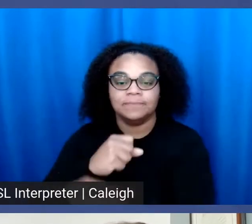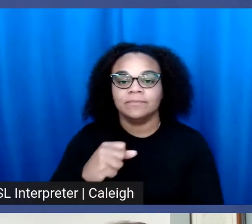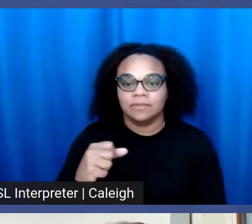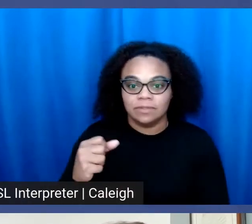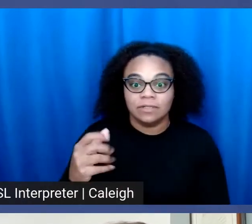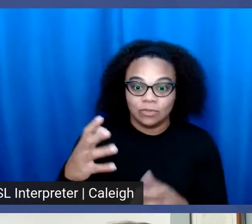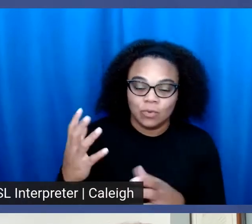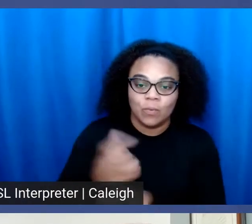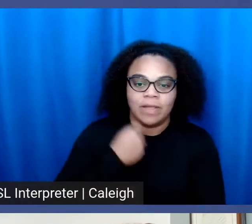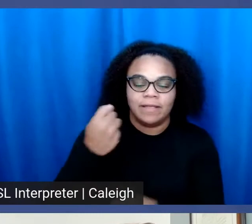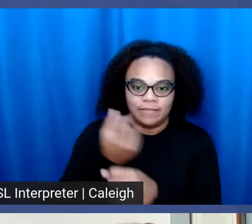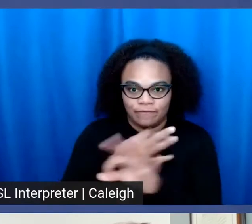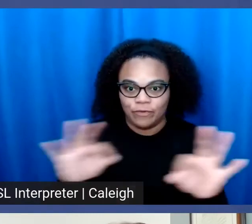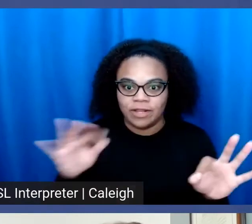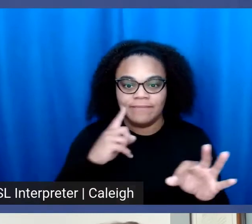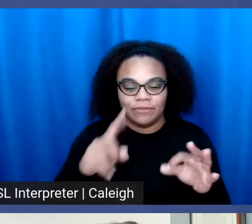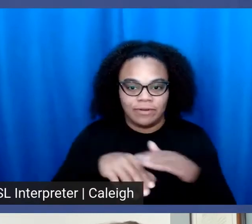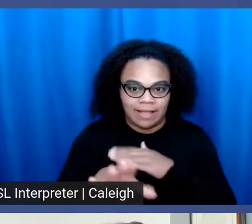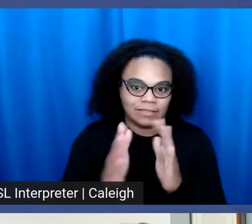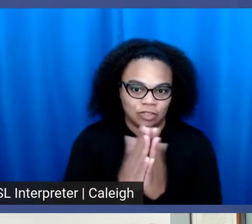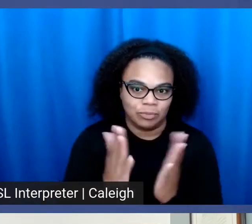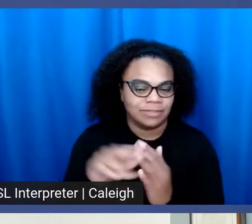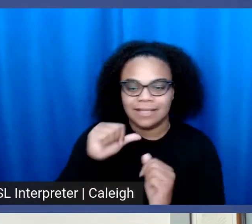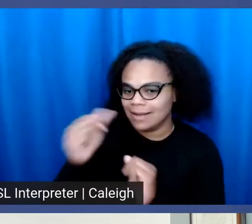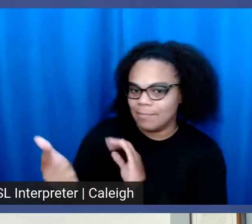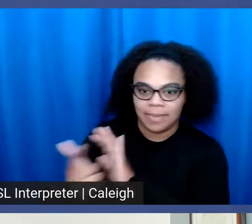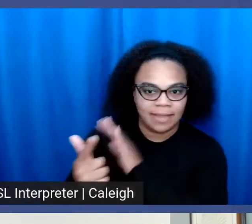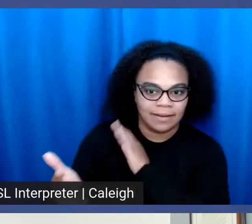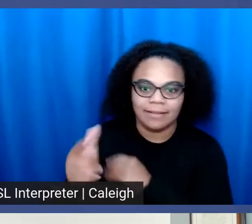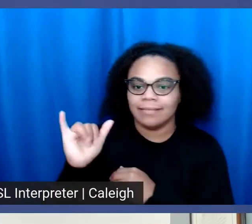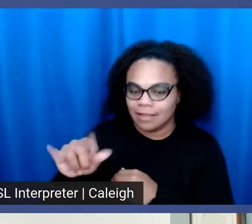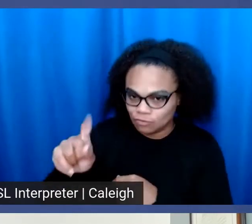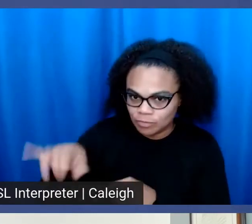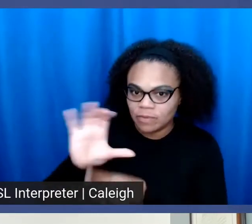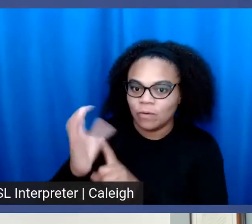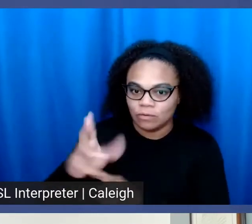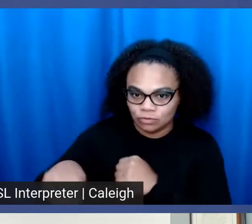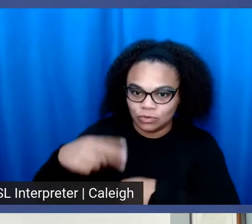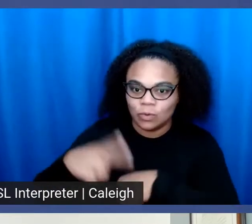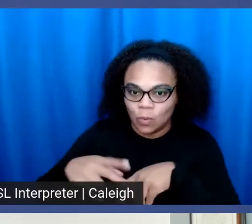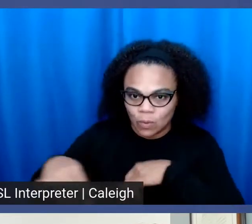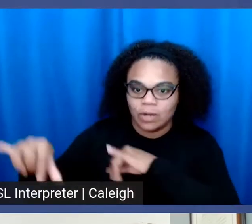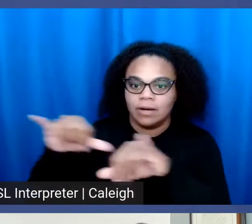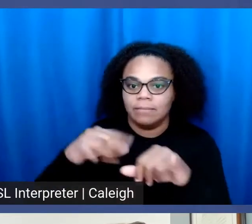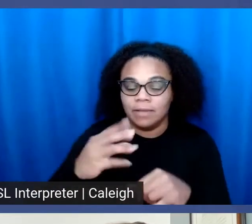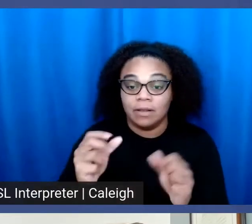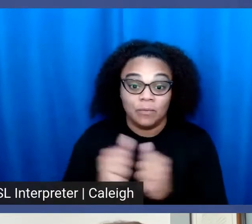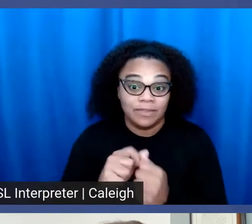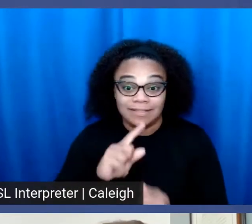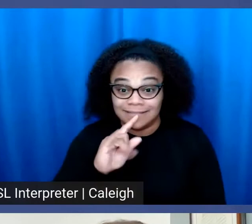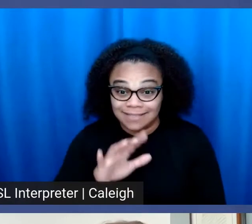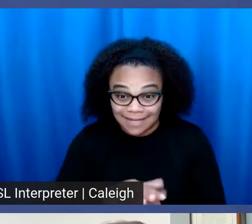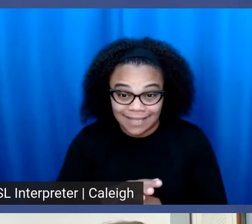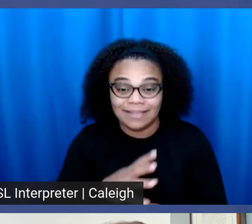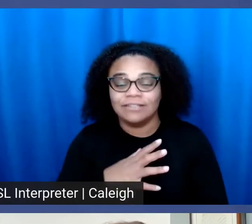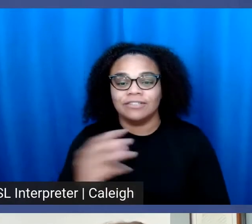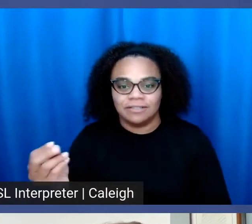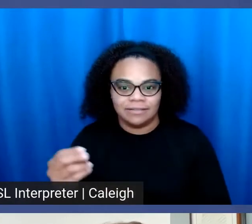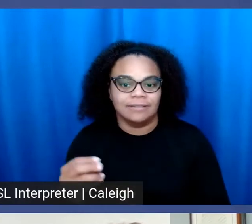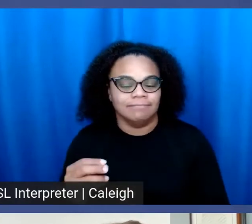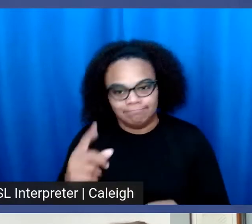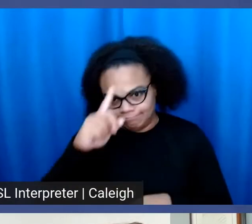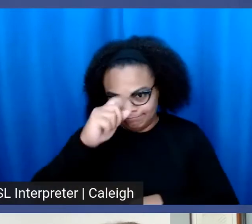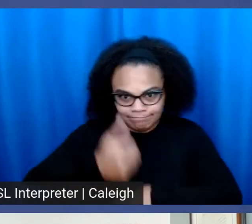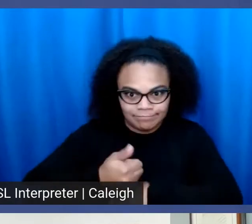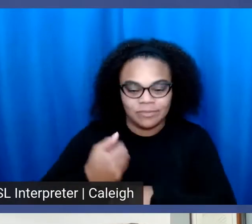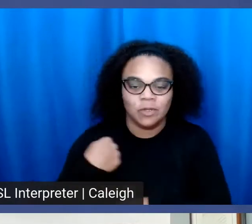be the cultural norm. It's not the other way around. And I think that with some dedication, some bravery, that will win out again.